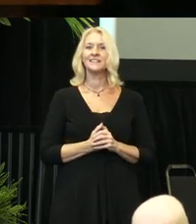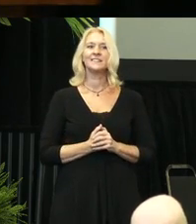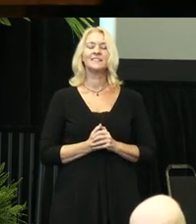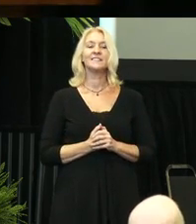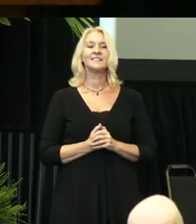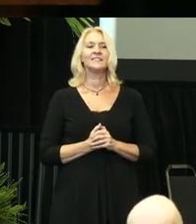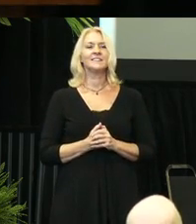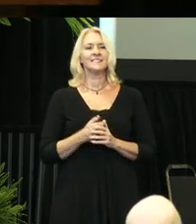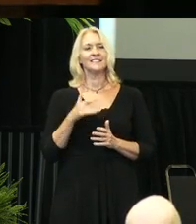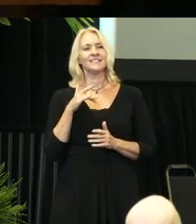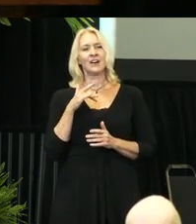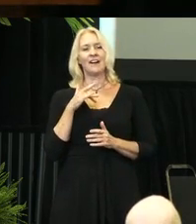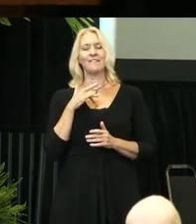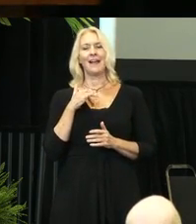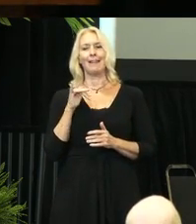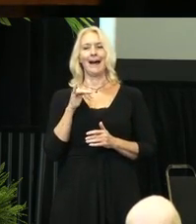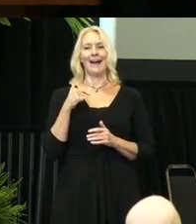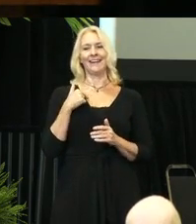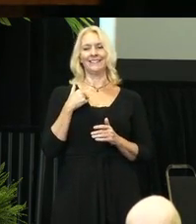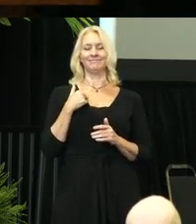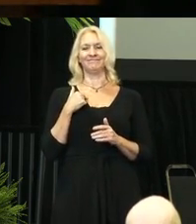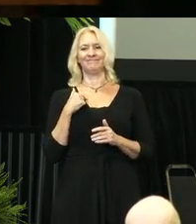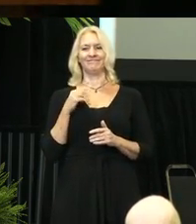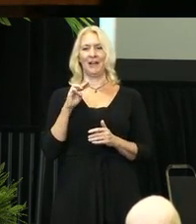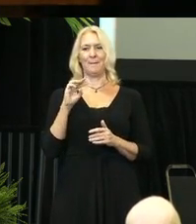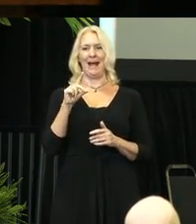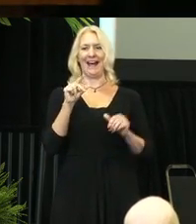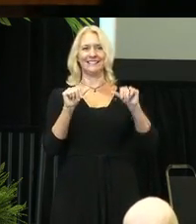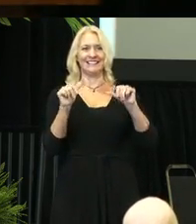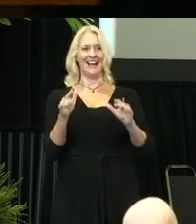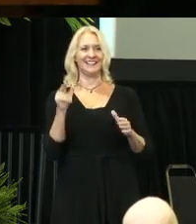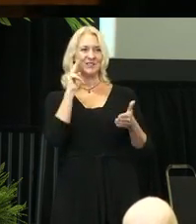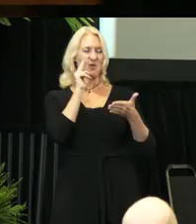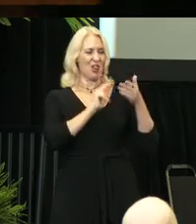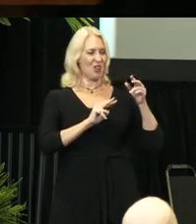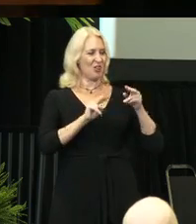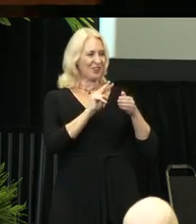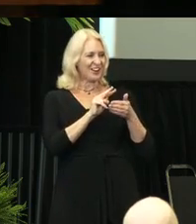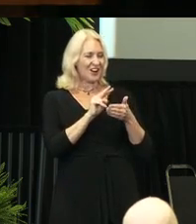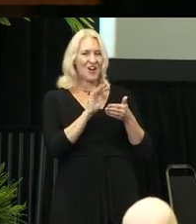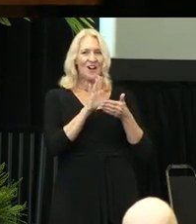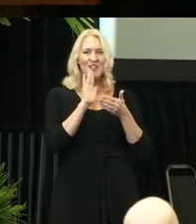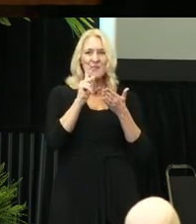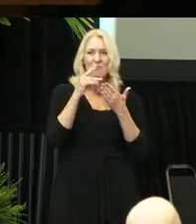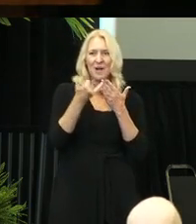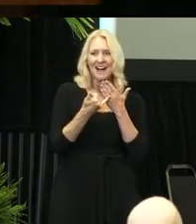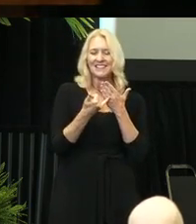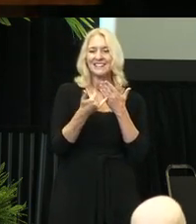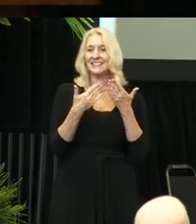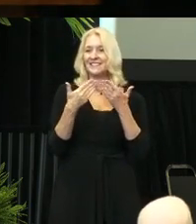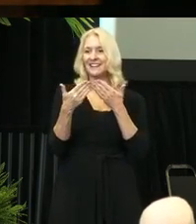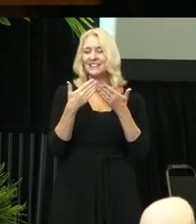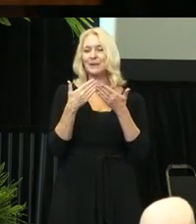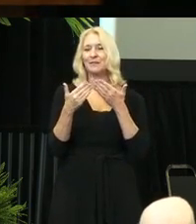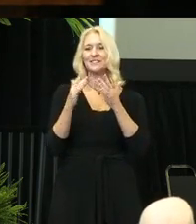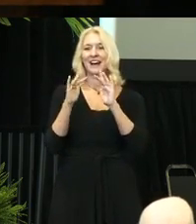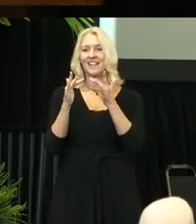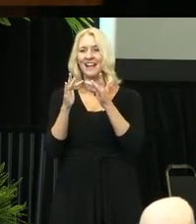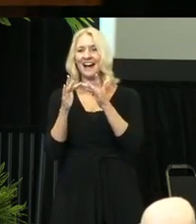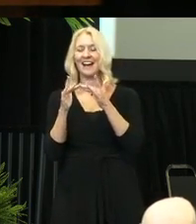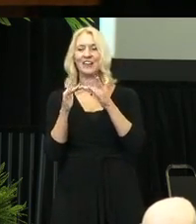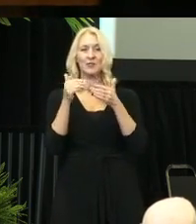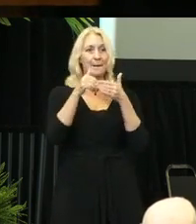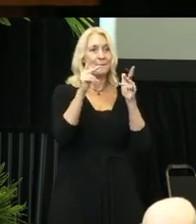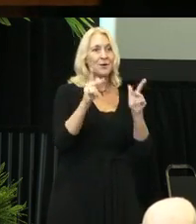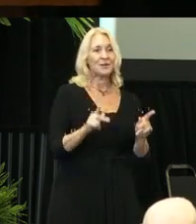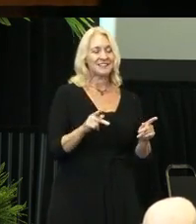So I feel like a mad scientist at the end of course, like when we're looking at all their projects and I go up to them, whether it's online or face-to-face, and I'm like, look at what you've created, it